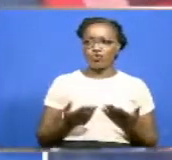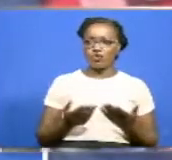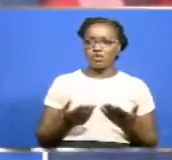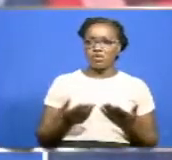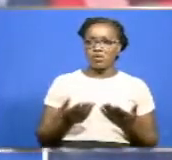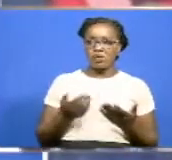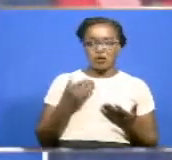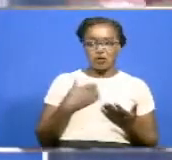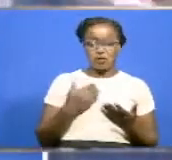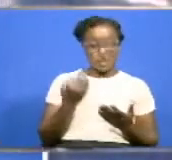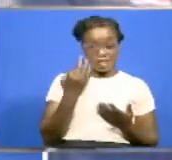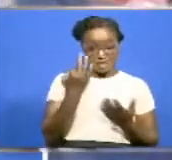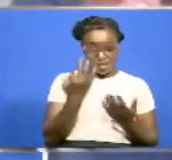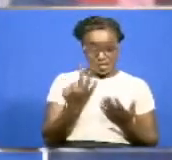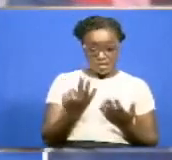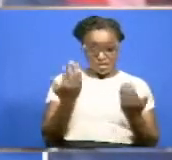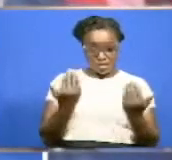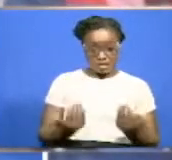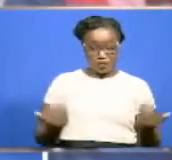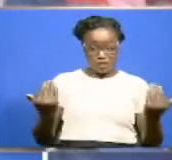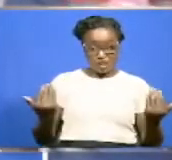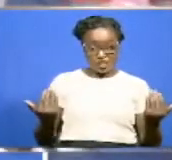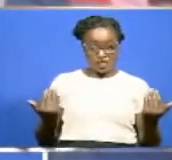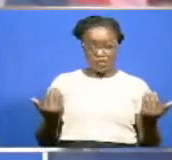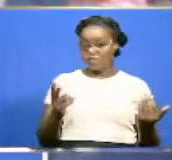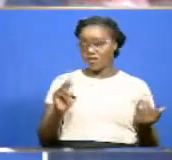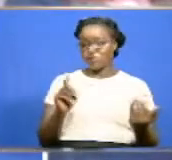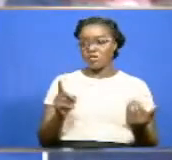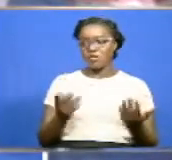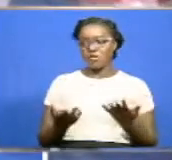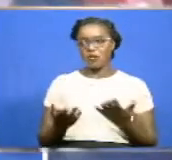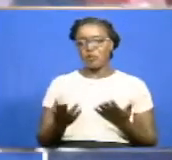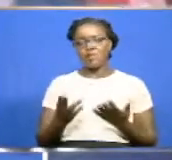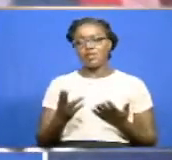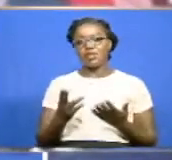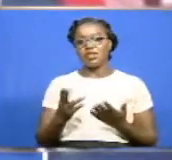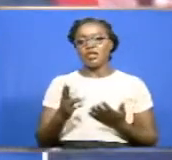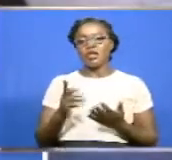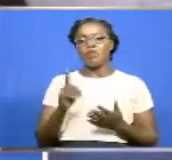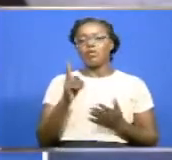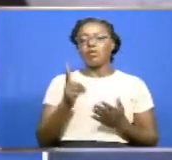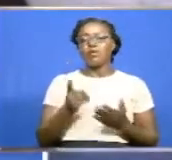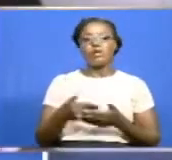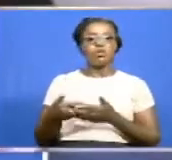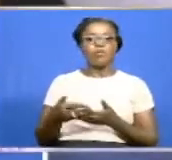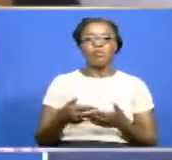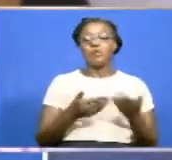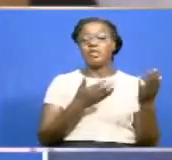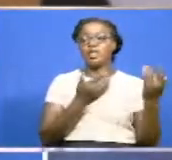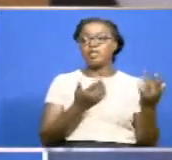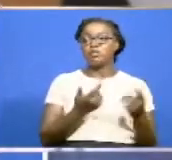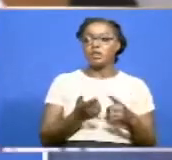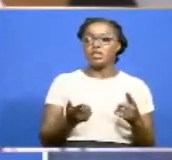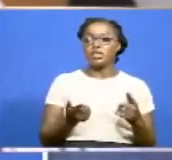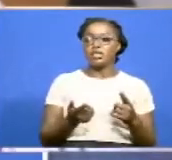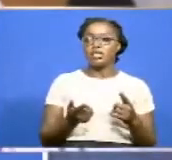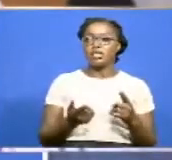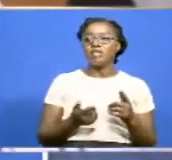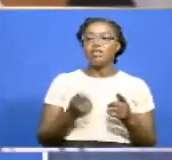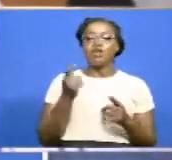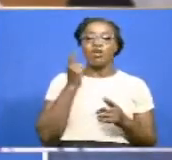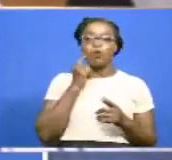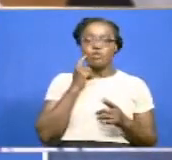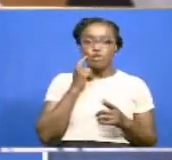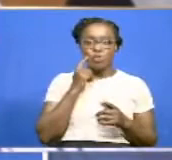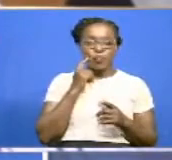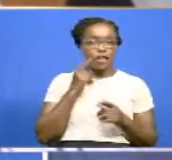nimejipanga kupata watoto watatu. Niko natarajia my second born. Mmoja. Running their retail shop and